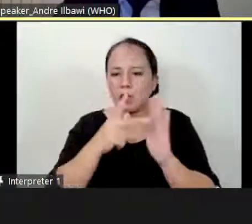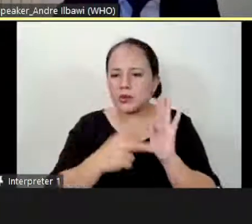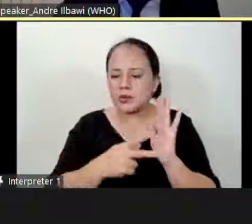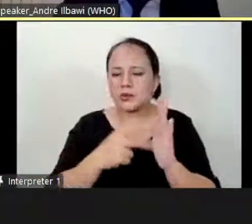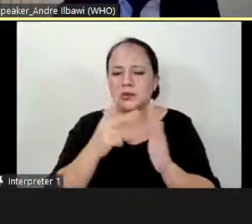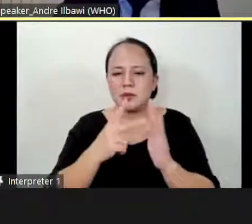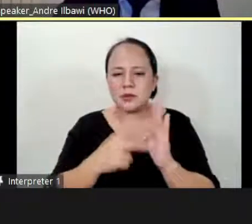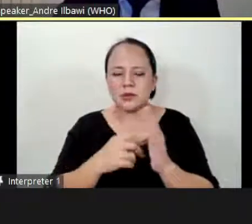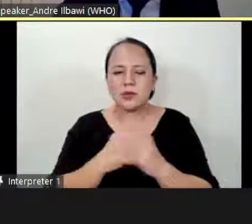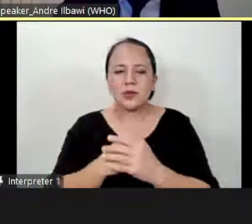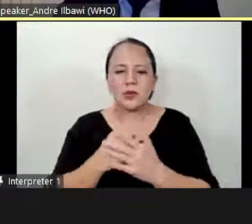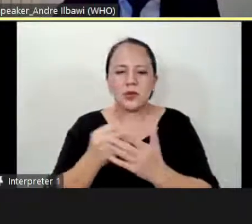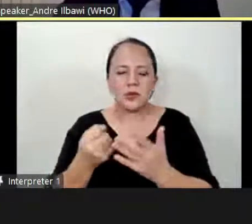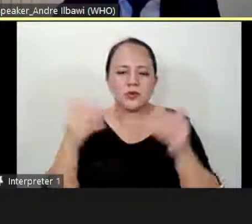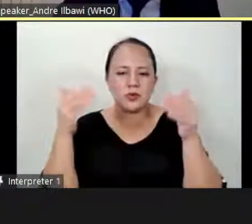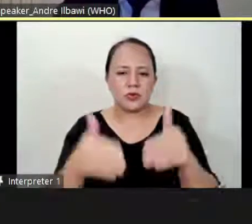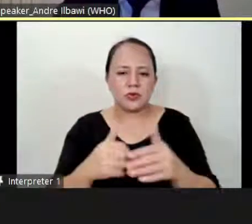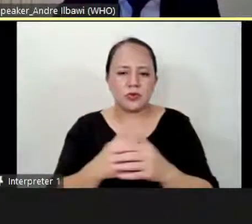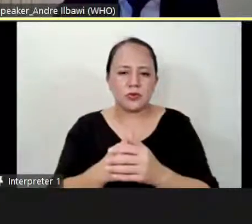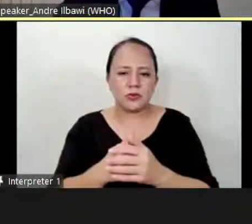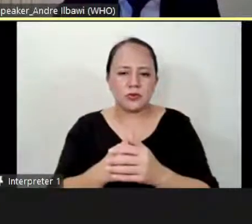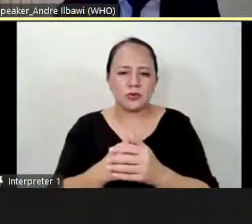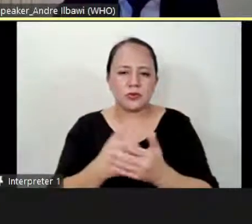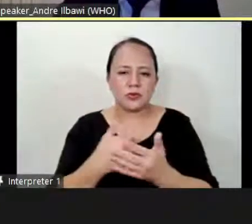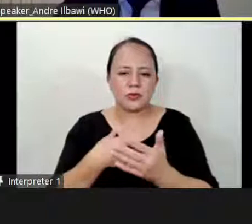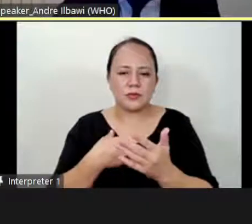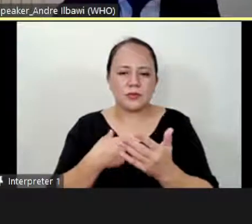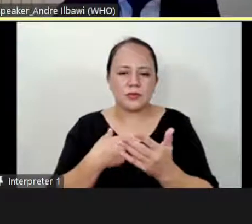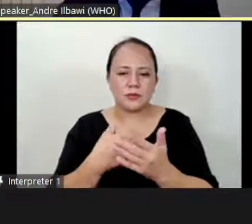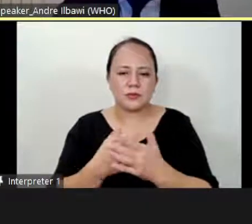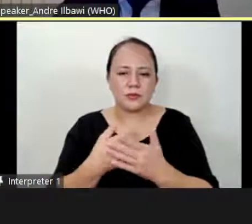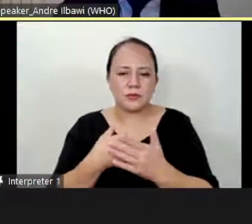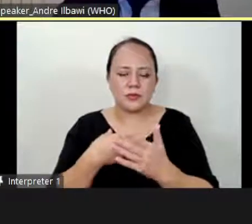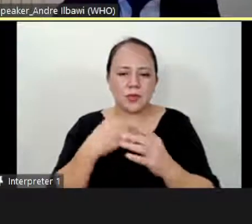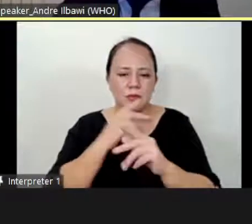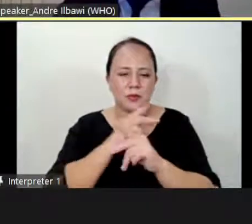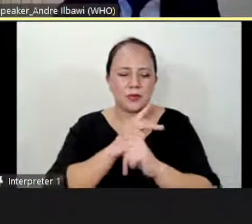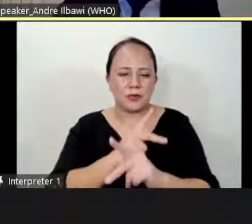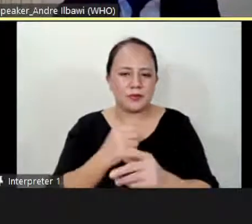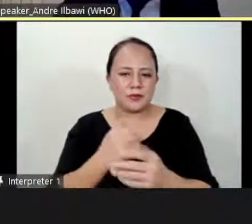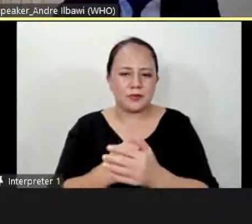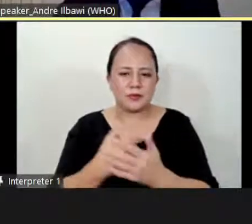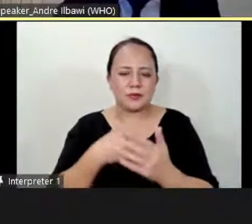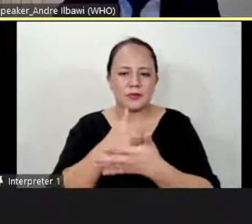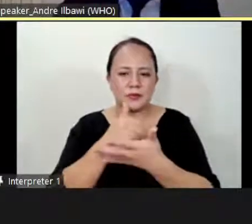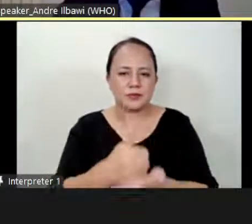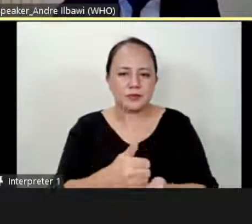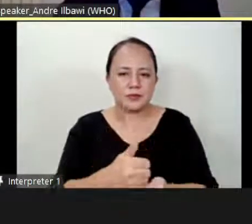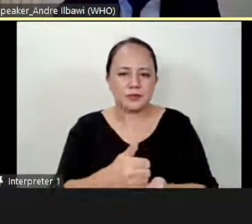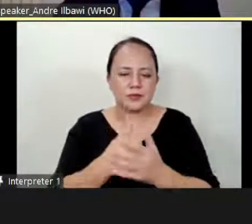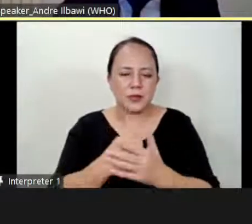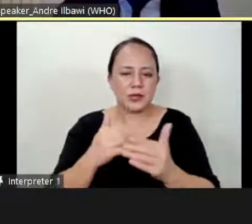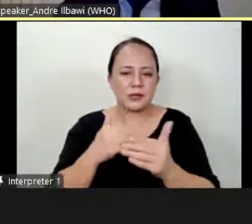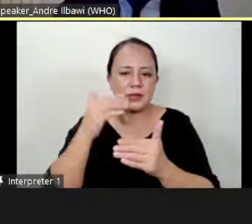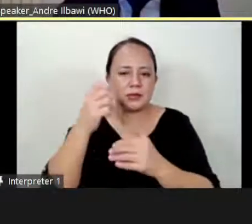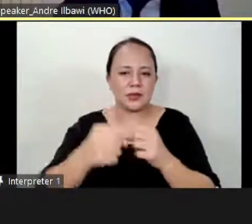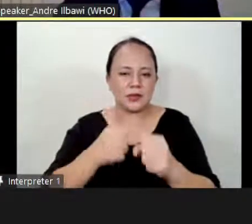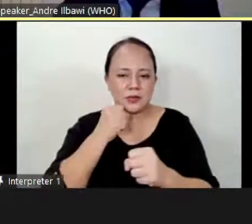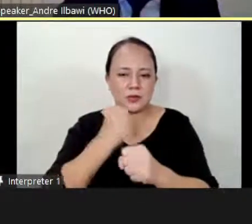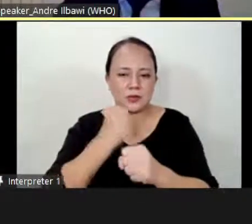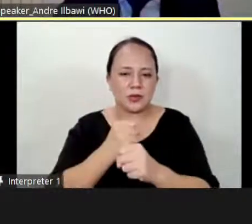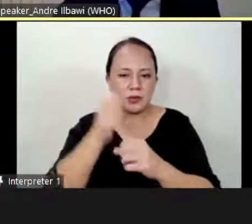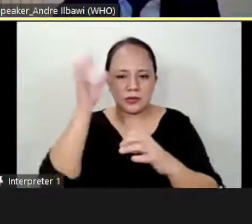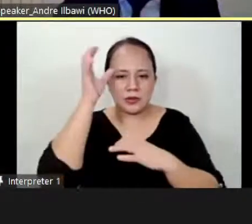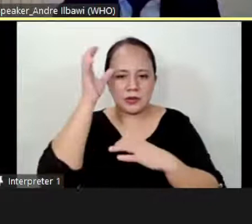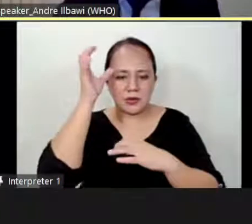interventions focused on NCD or non-communicable disease prevention. This will help. But in the next 10 years for the cancer